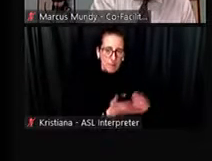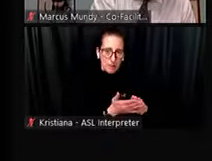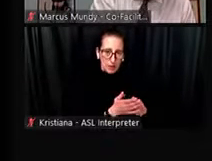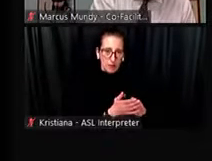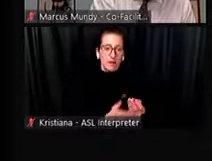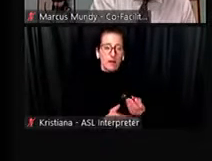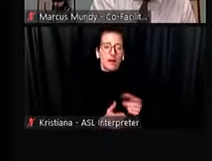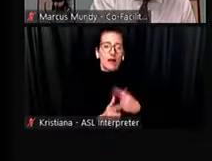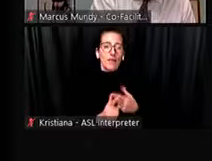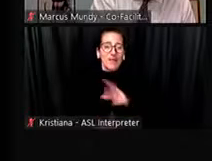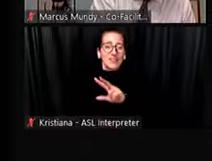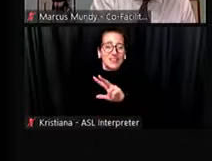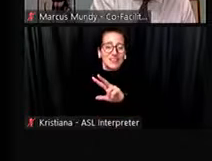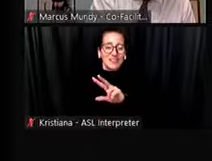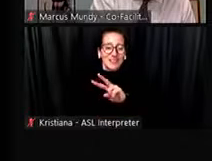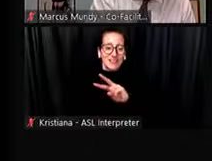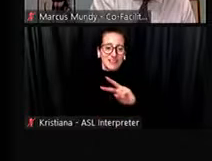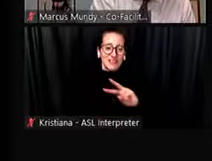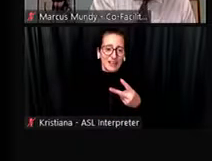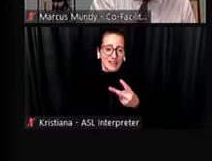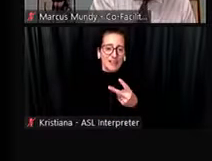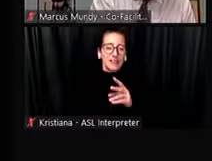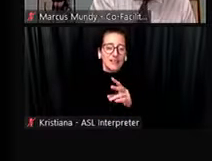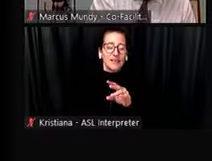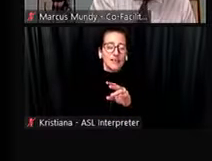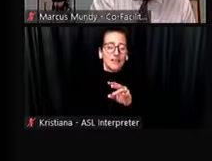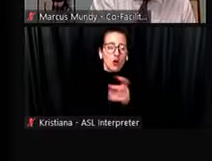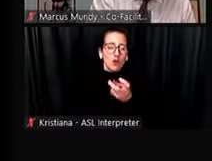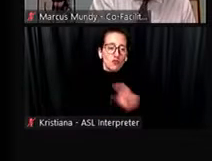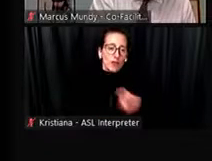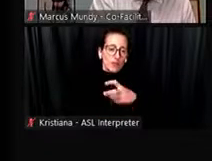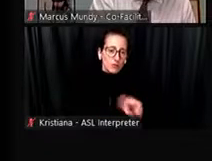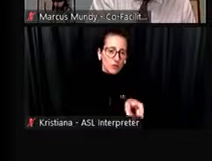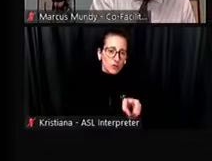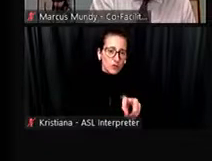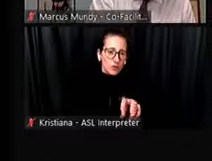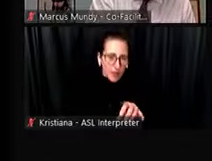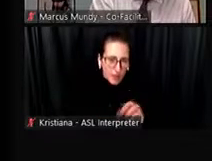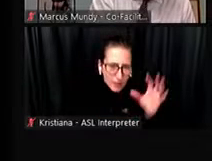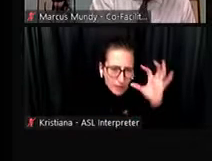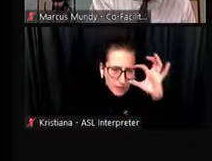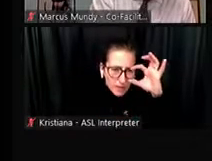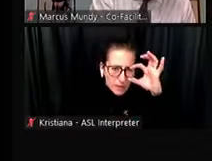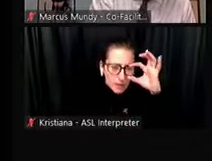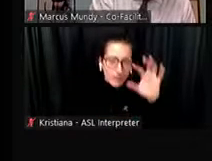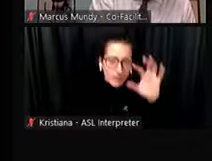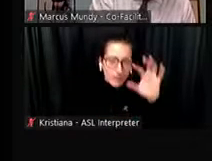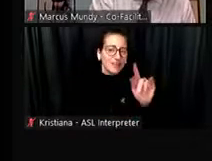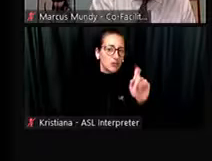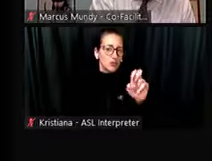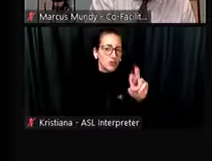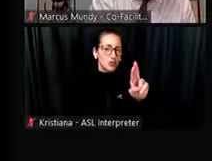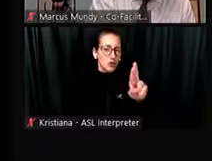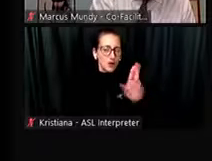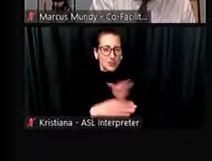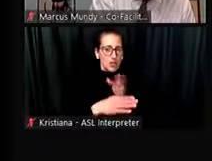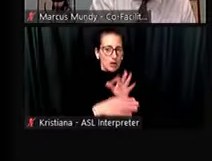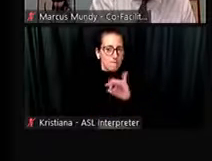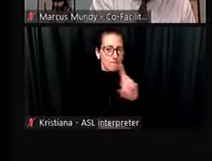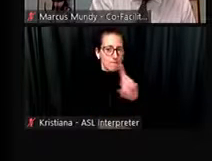and transfers. So those are actually transfers in from other funds to support general fund functions. And then we have